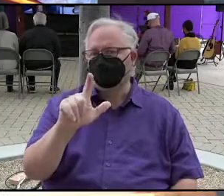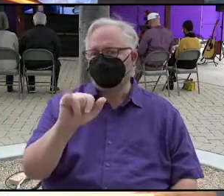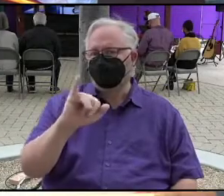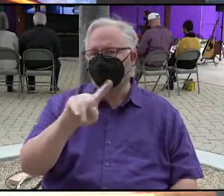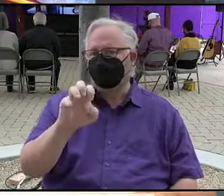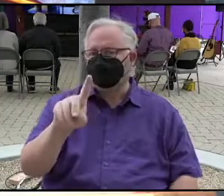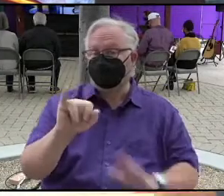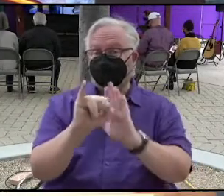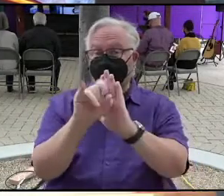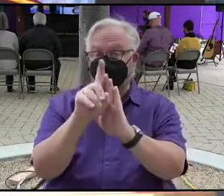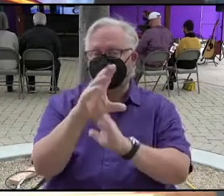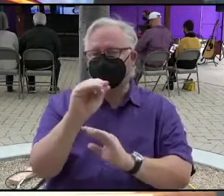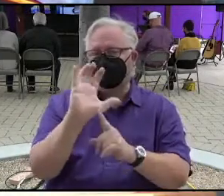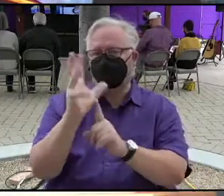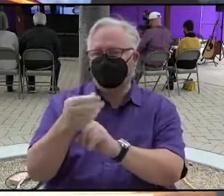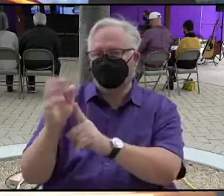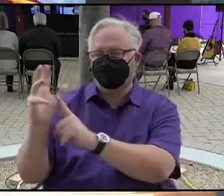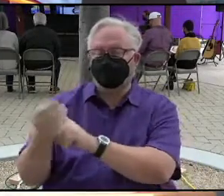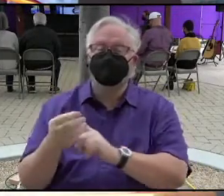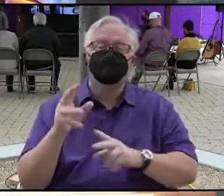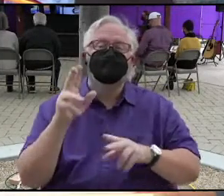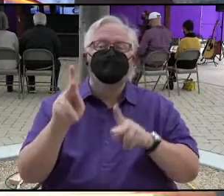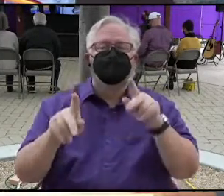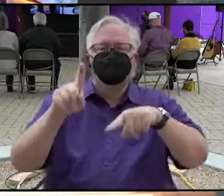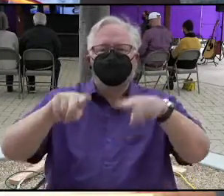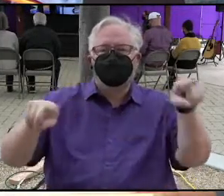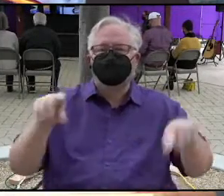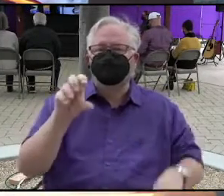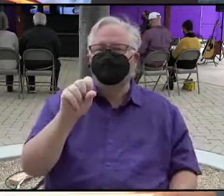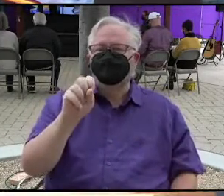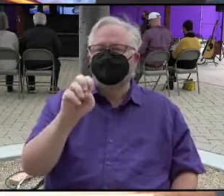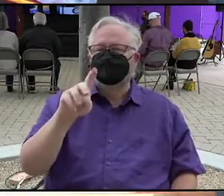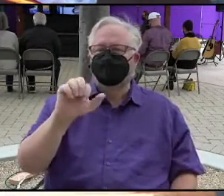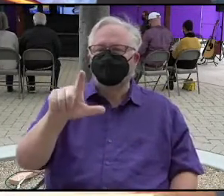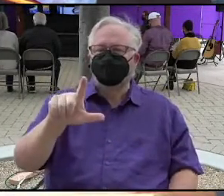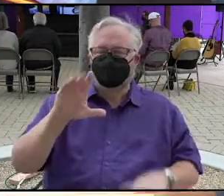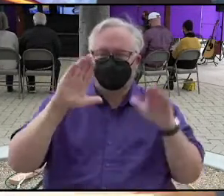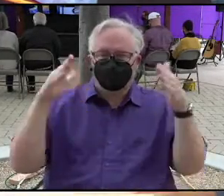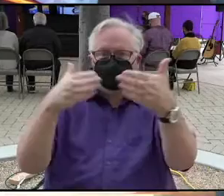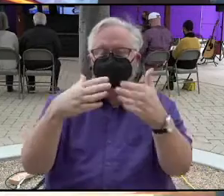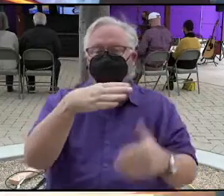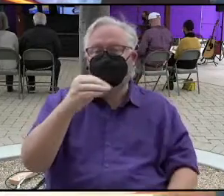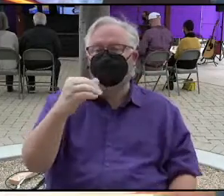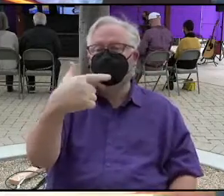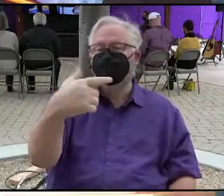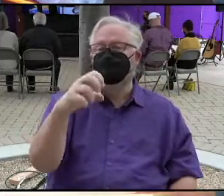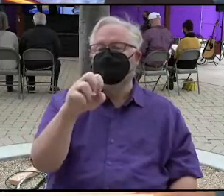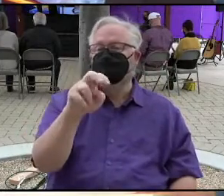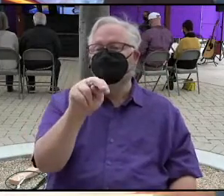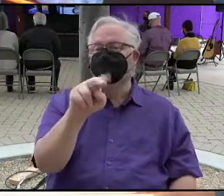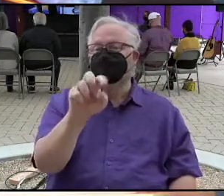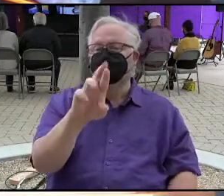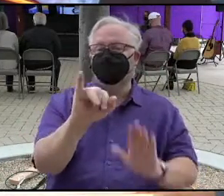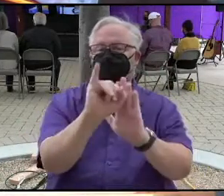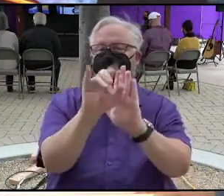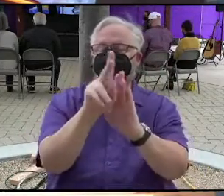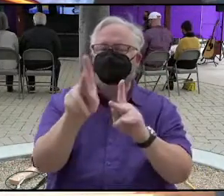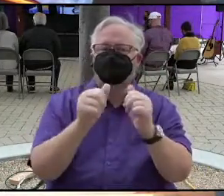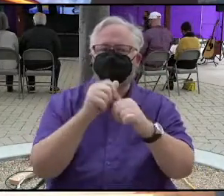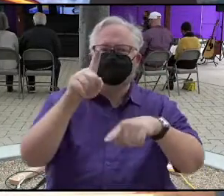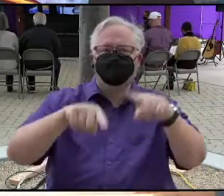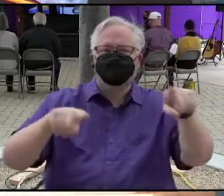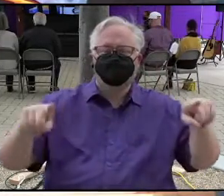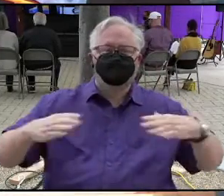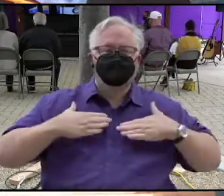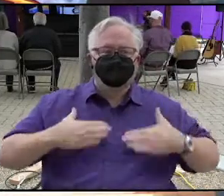cultures, people of various sexual orientations and gender identities, people with a variety of physical